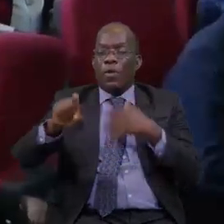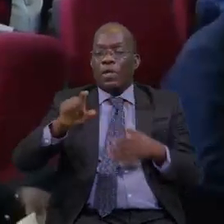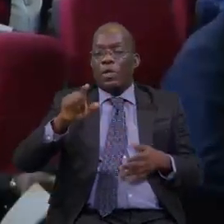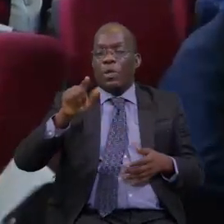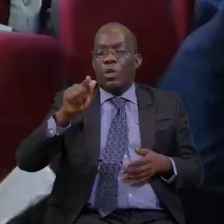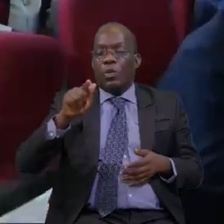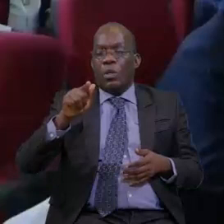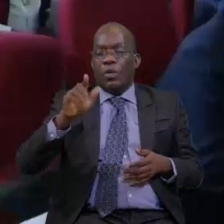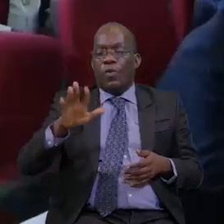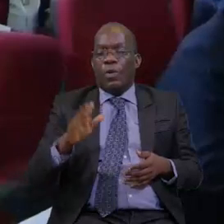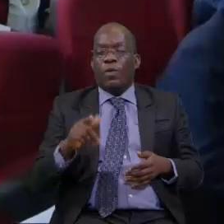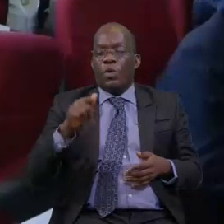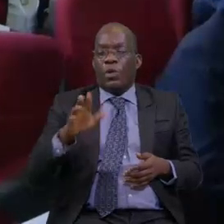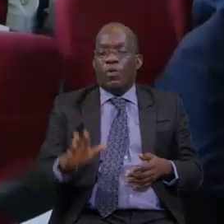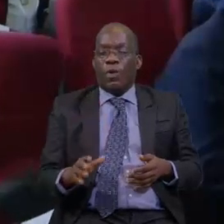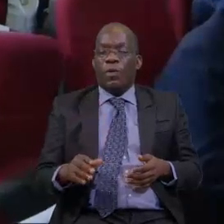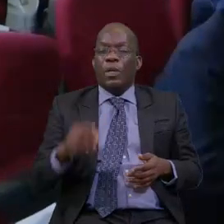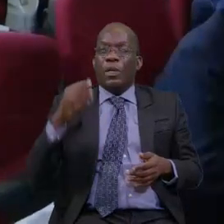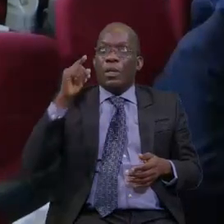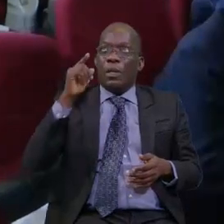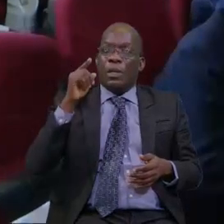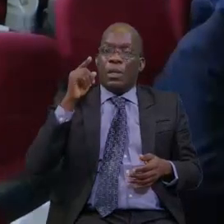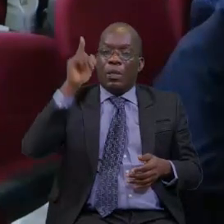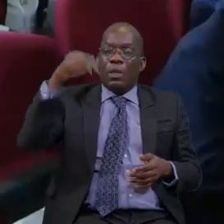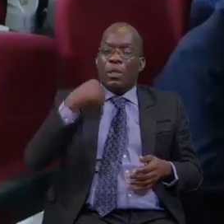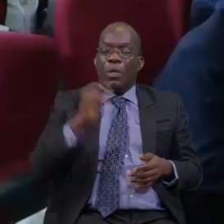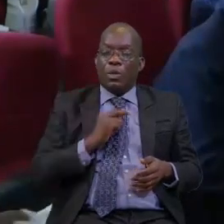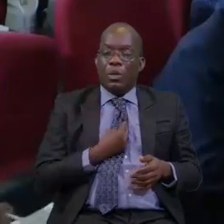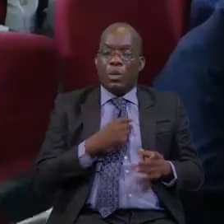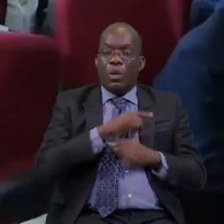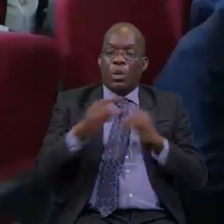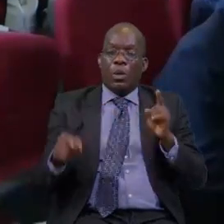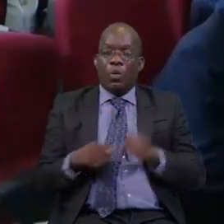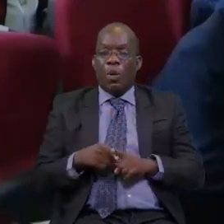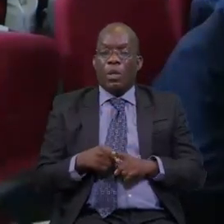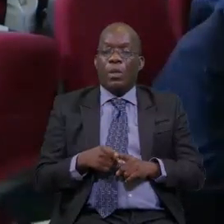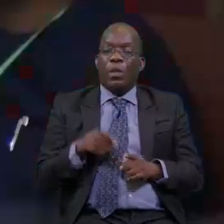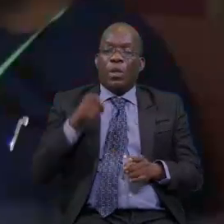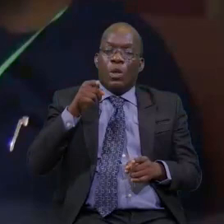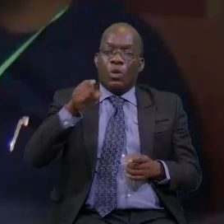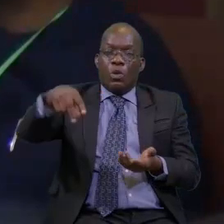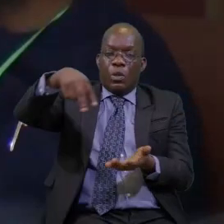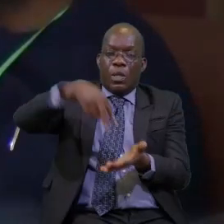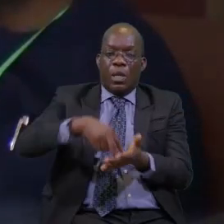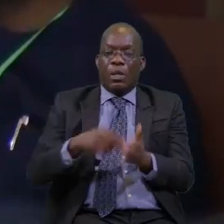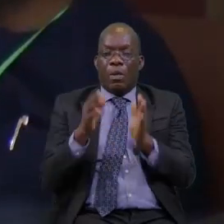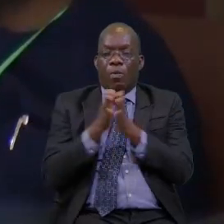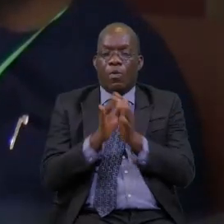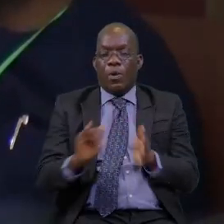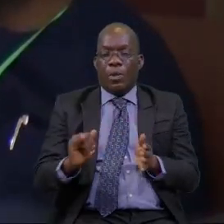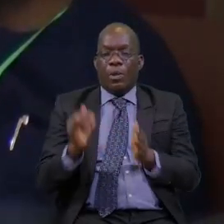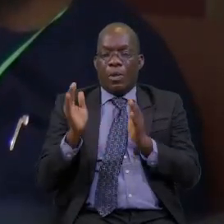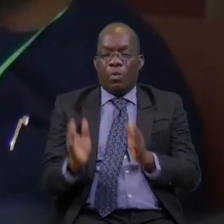25, he tells us, and when you stand praying or planning or trying